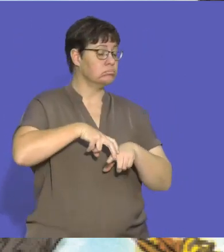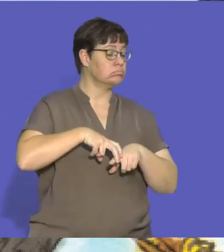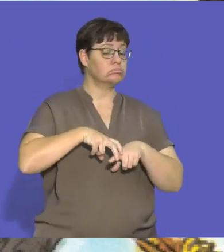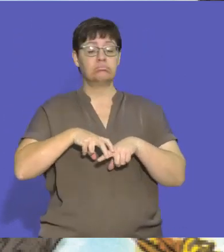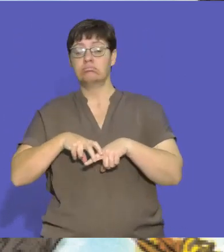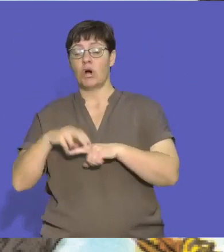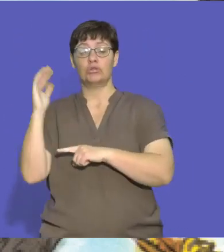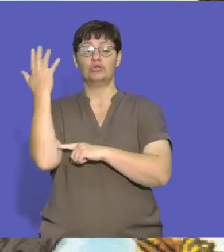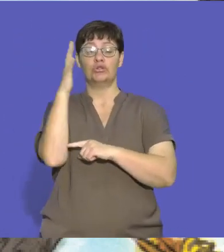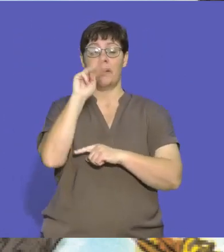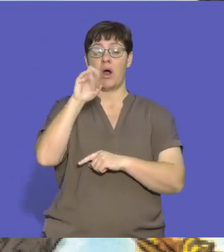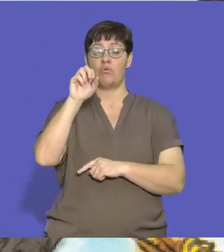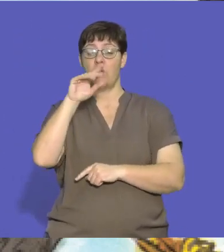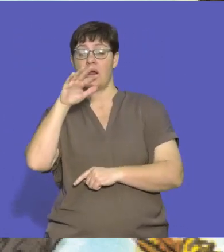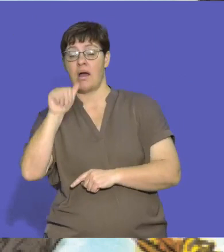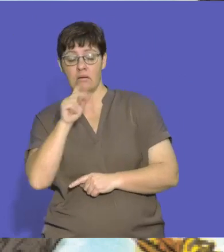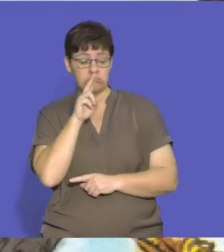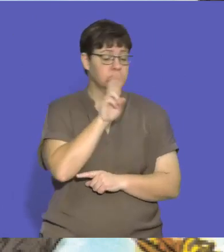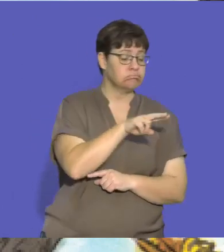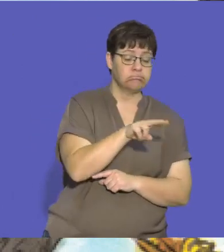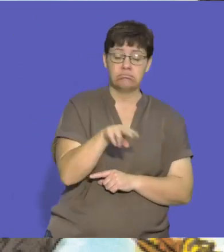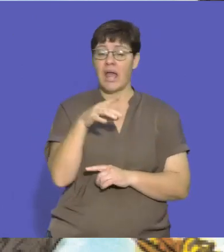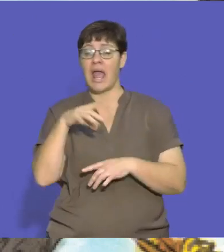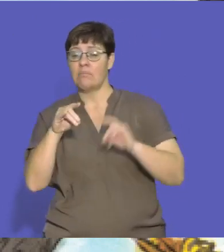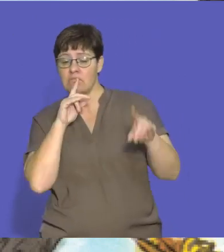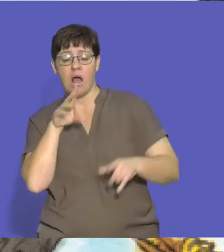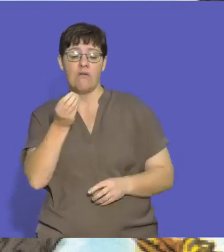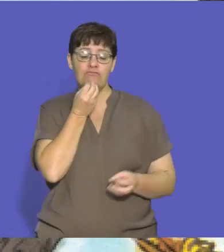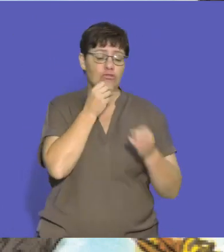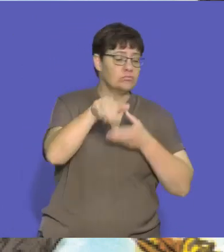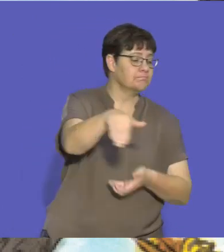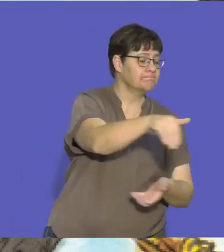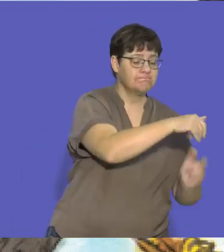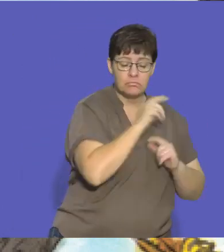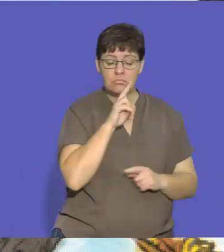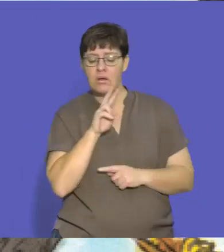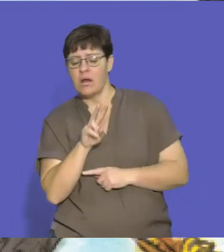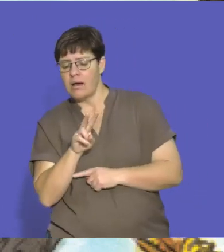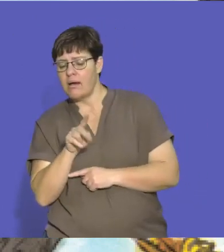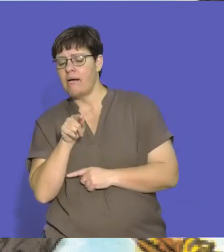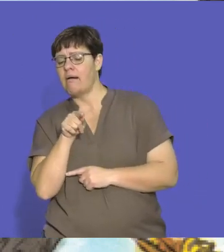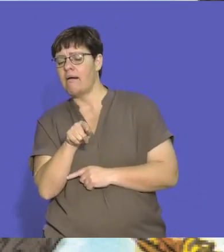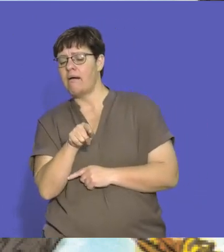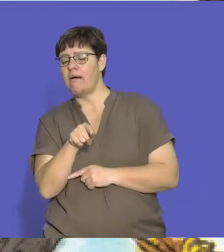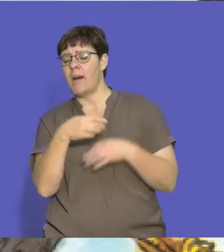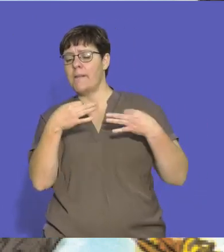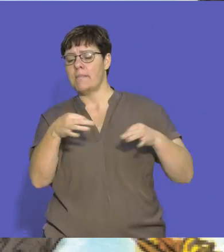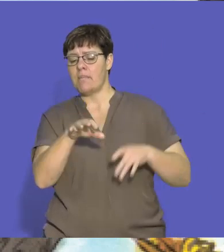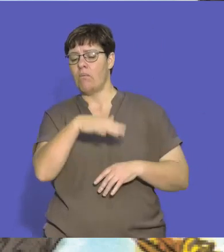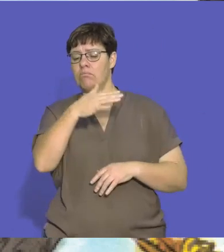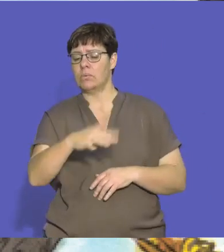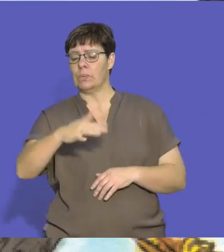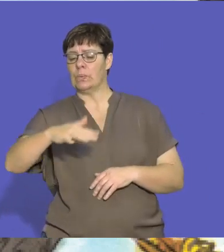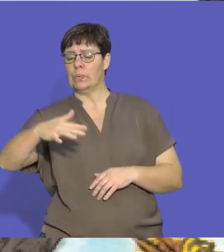of the marula tree watching the animals busily collecting their food. Suddenly, he saw a piece of paper blow